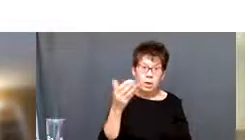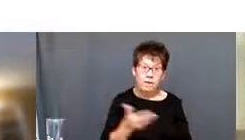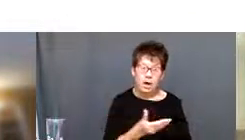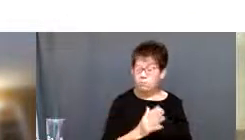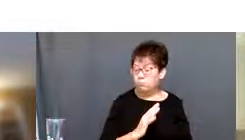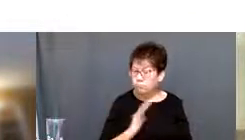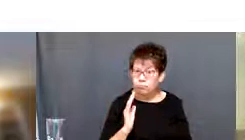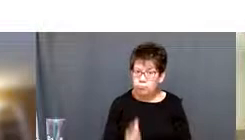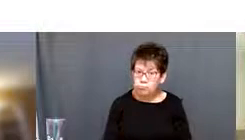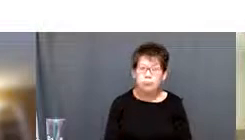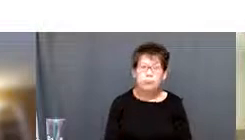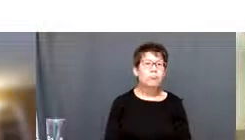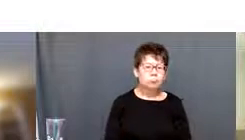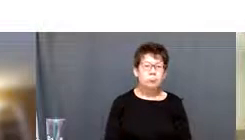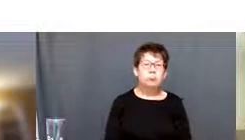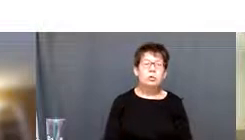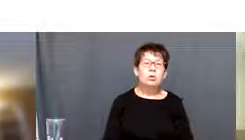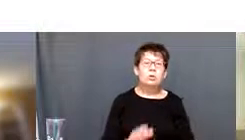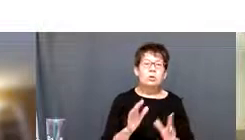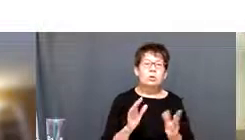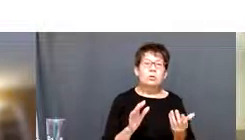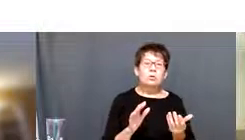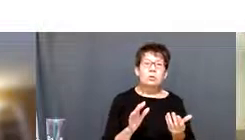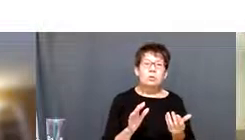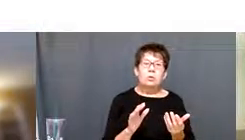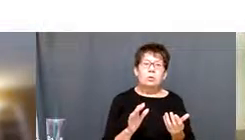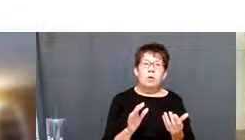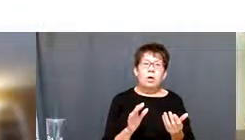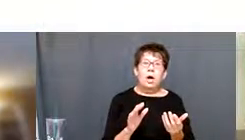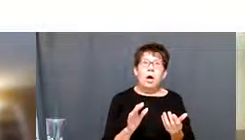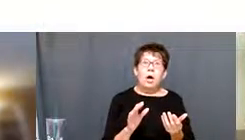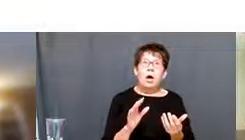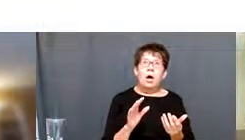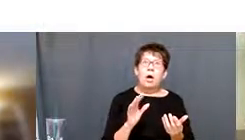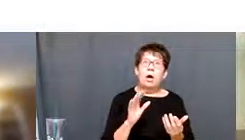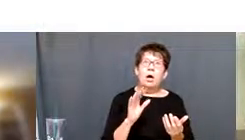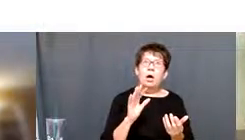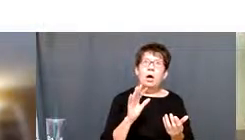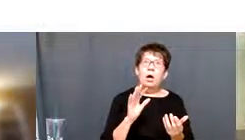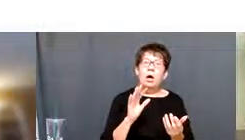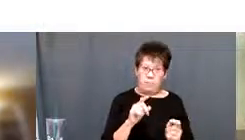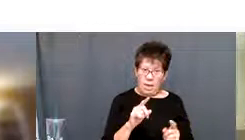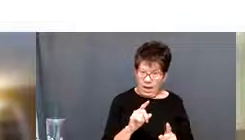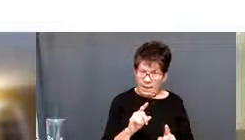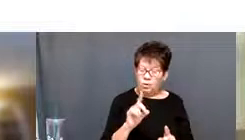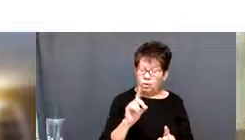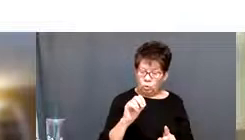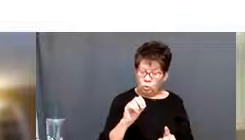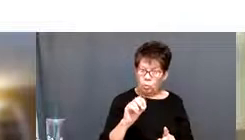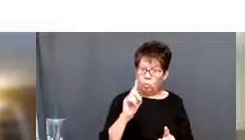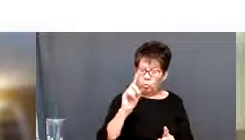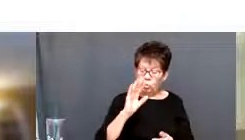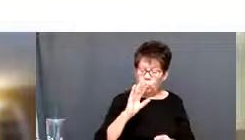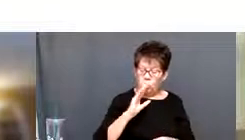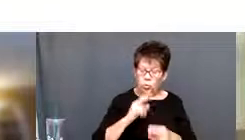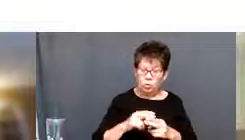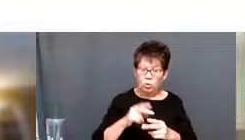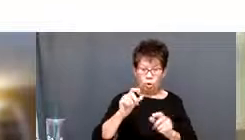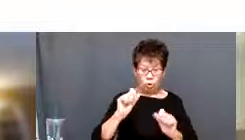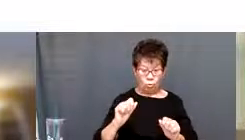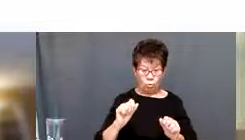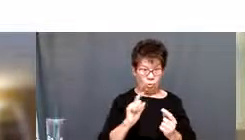transition. You can also invite anyone you would like. I do want to mention that in order to be